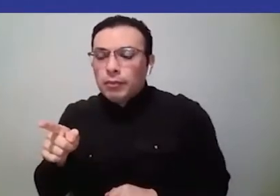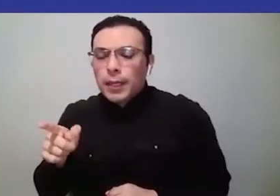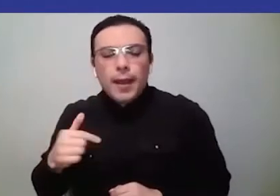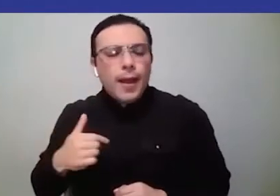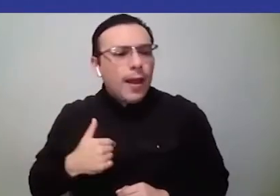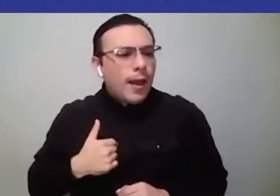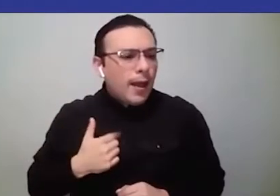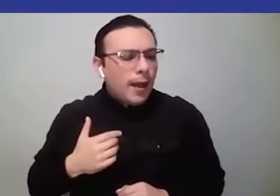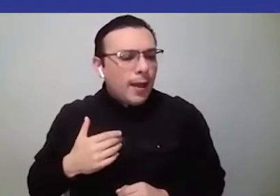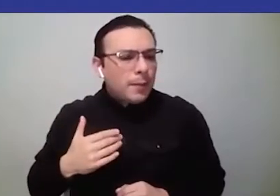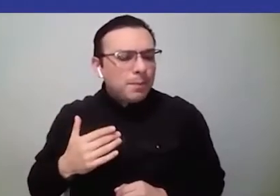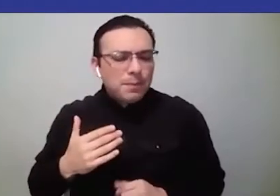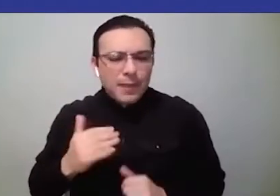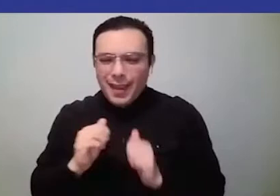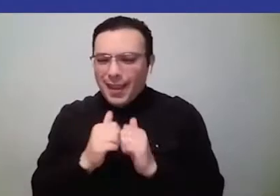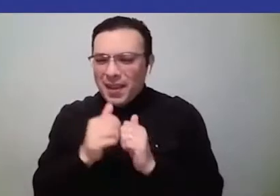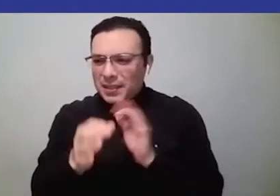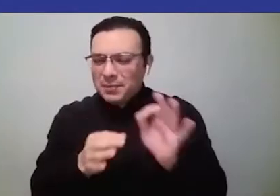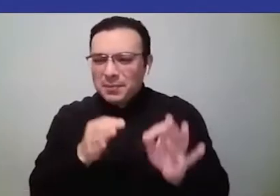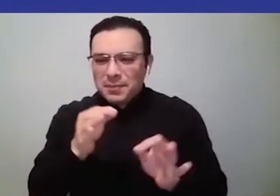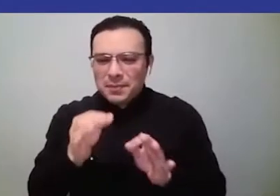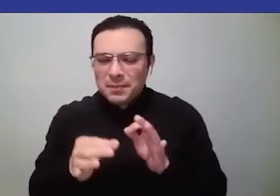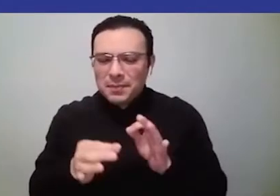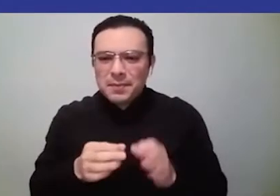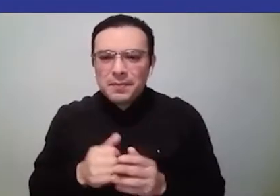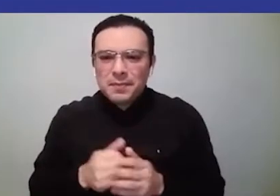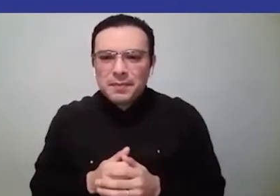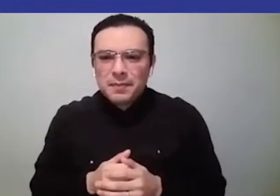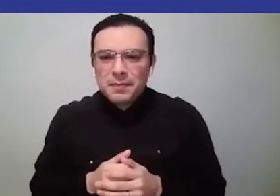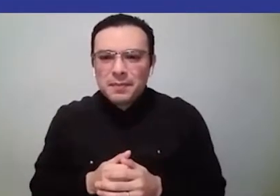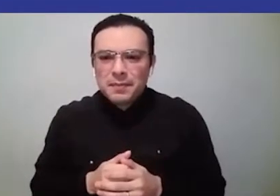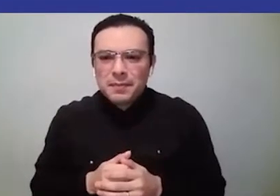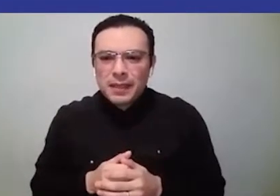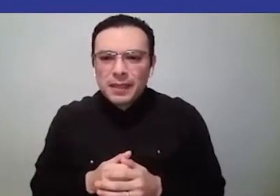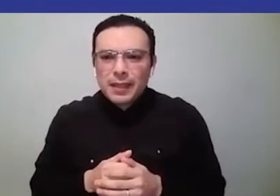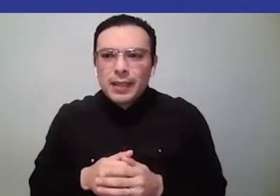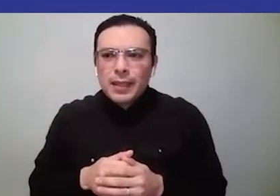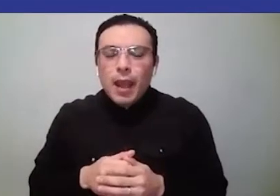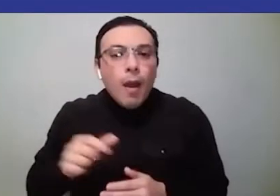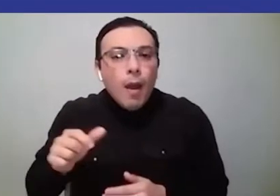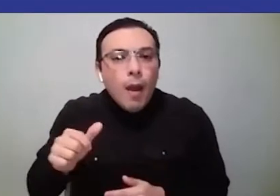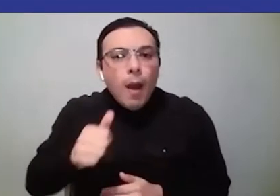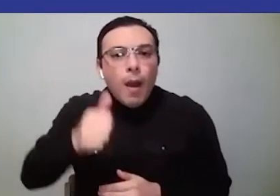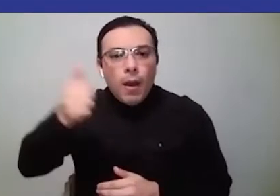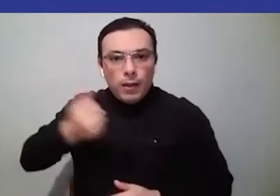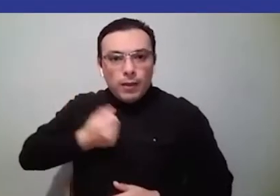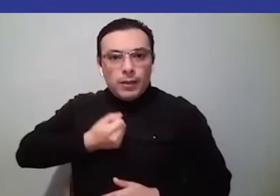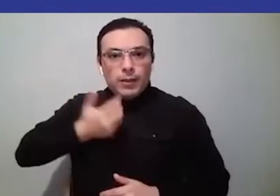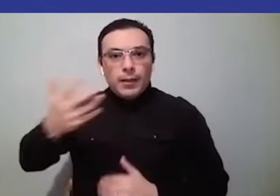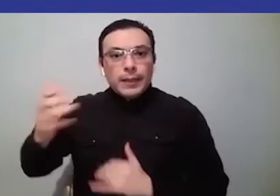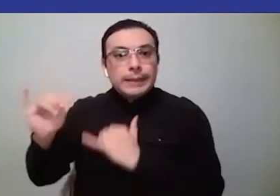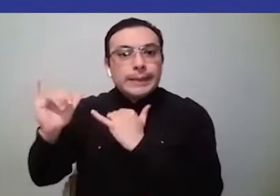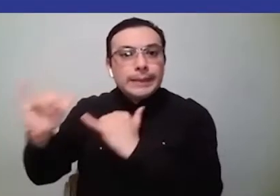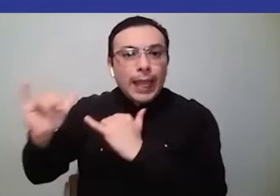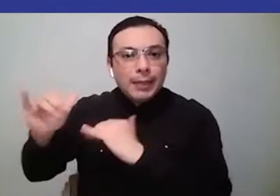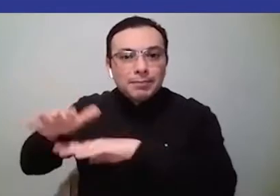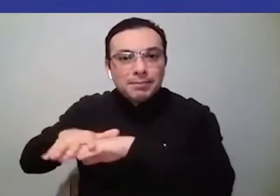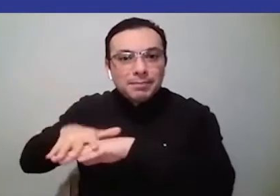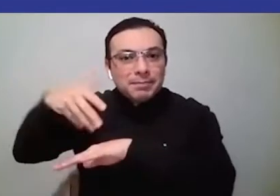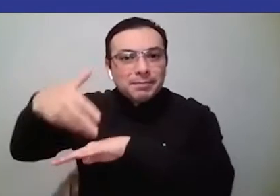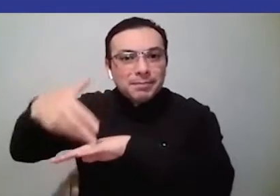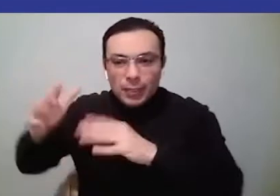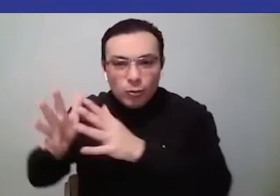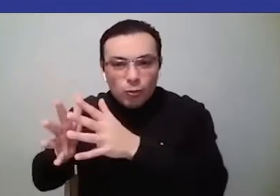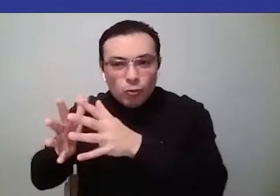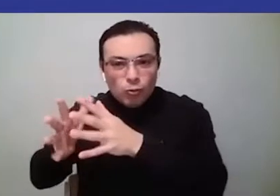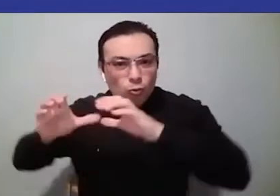there's just, I didn't know that there was another Anishinaabe poet who came through the poetry project, which is like, you know, an oversight on